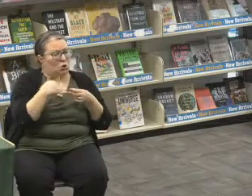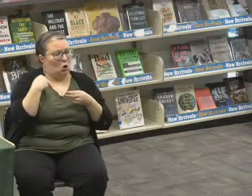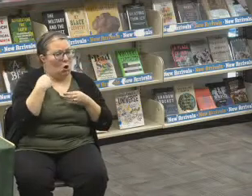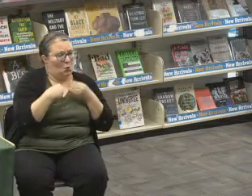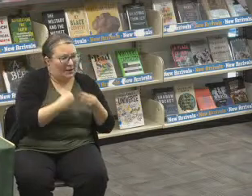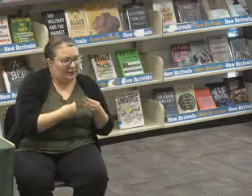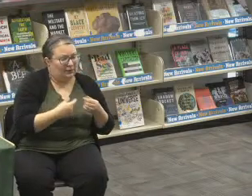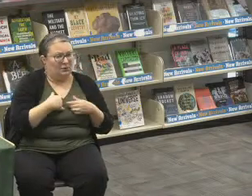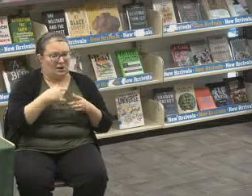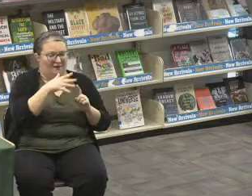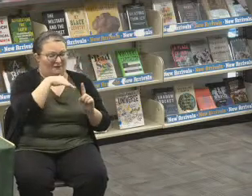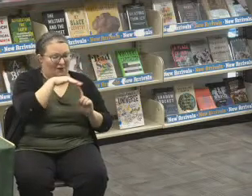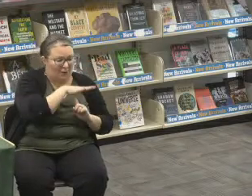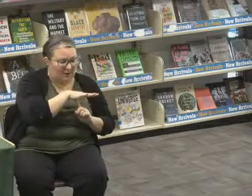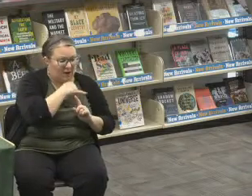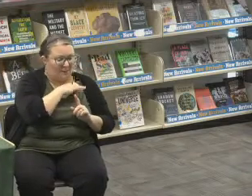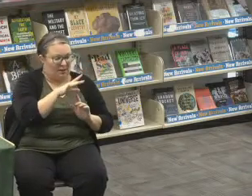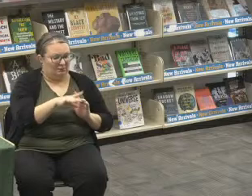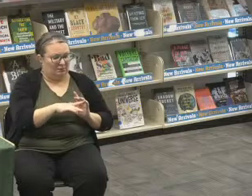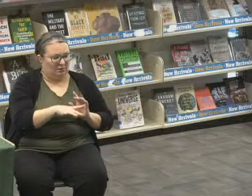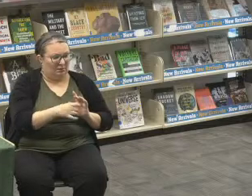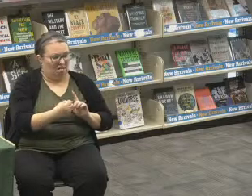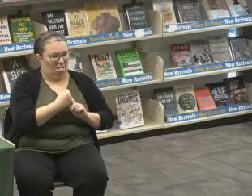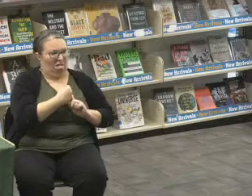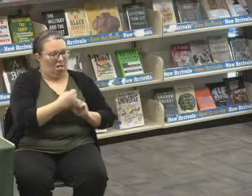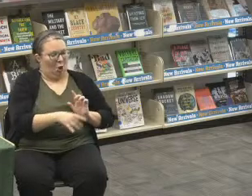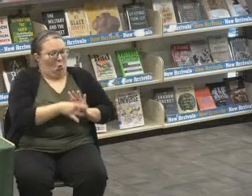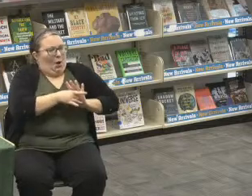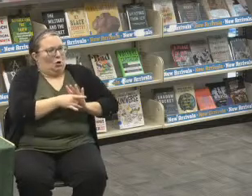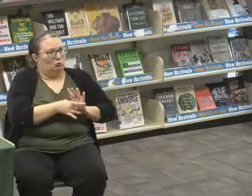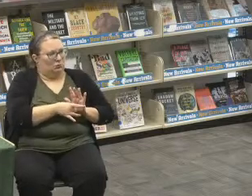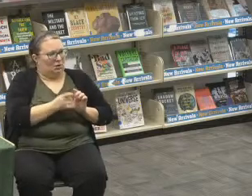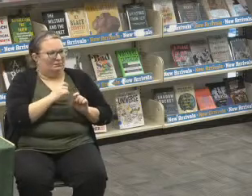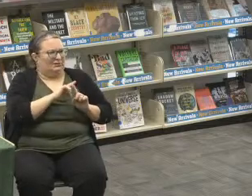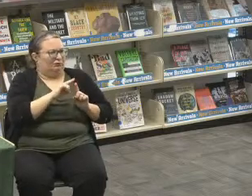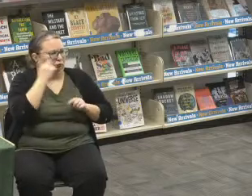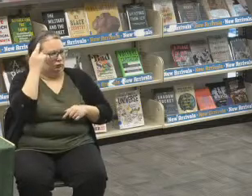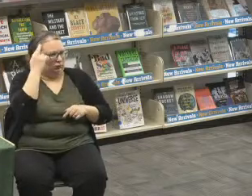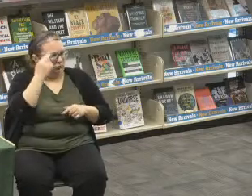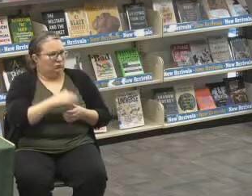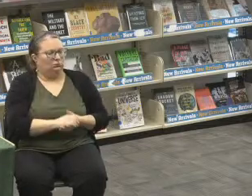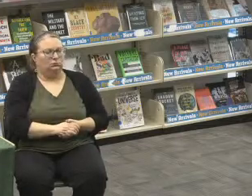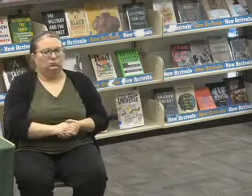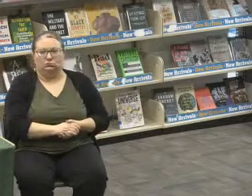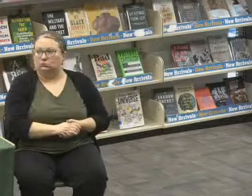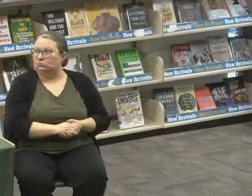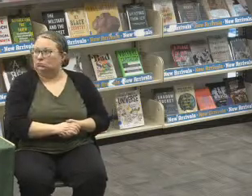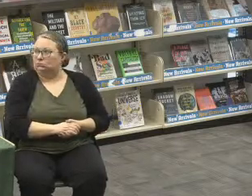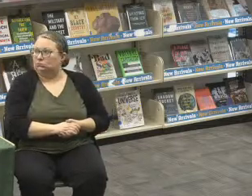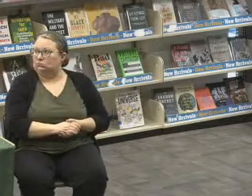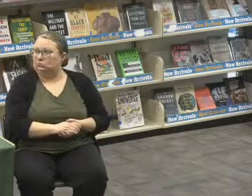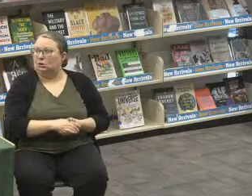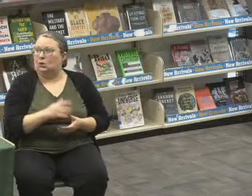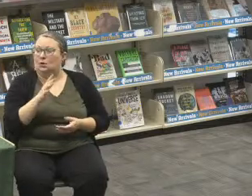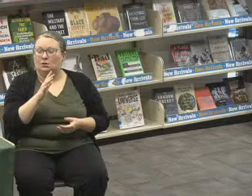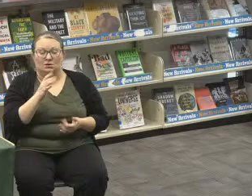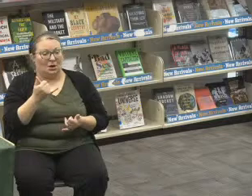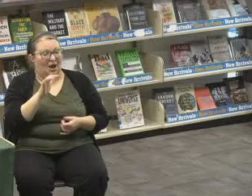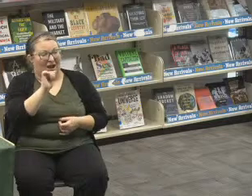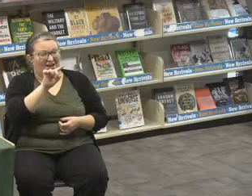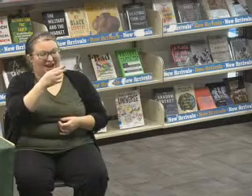environment, it be acquired, can be a variety of things. You're going to hear us talk about ADHD and